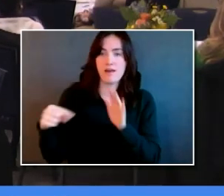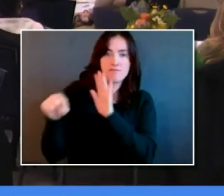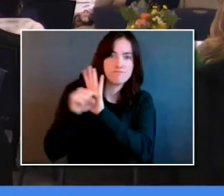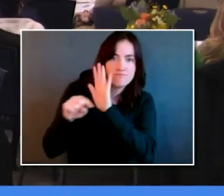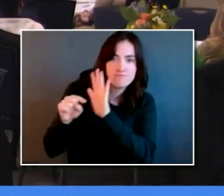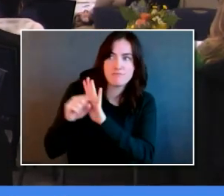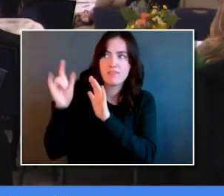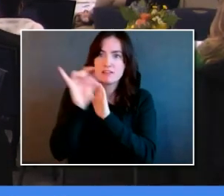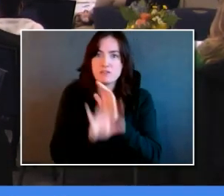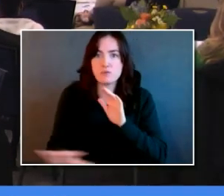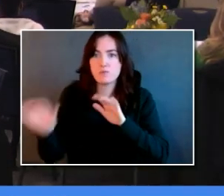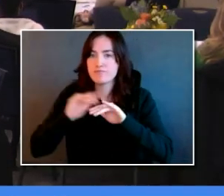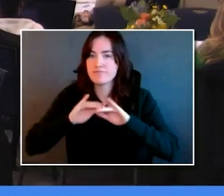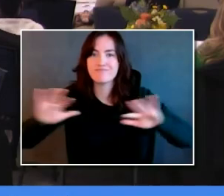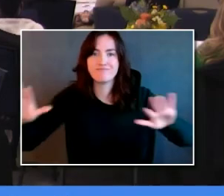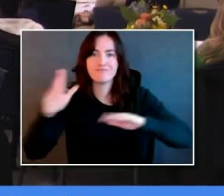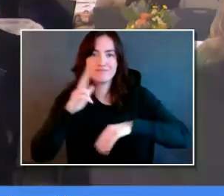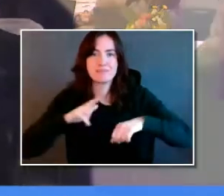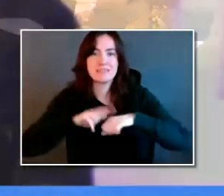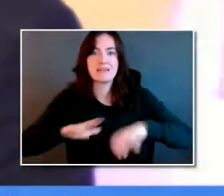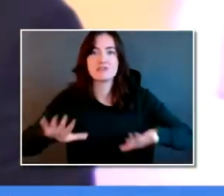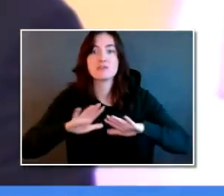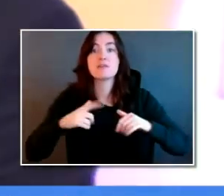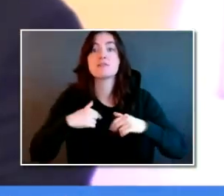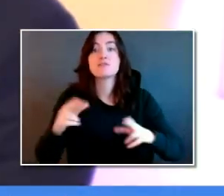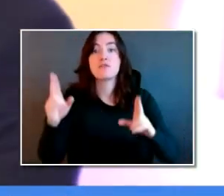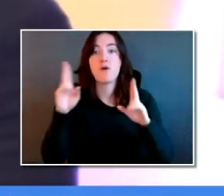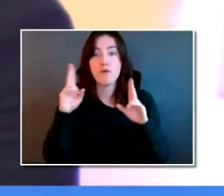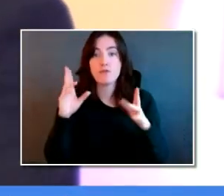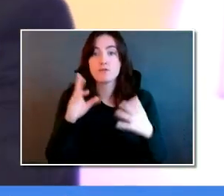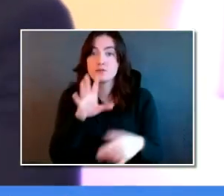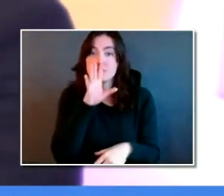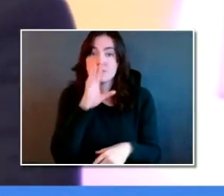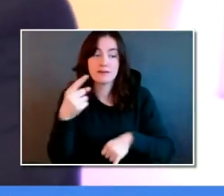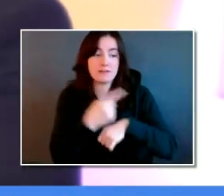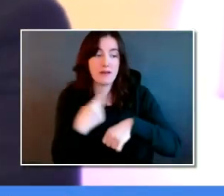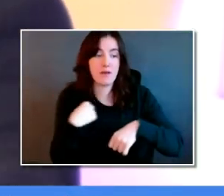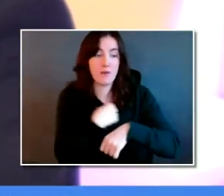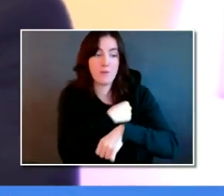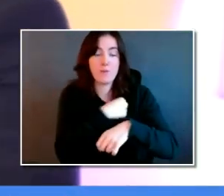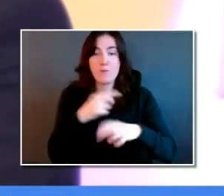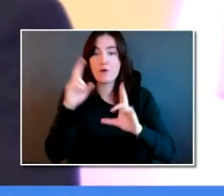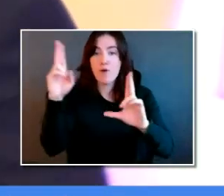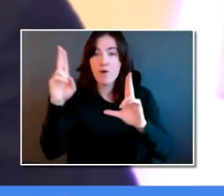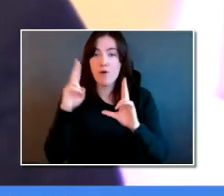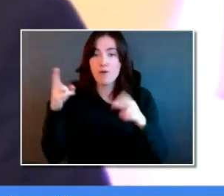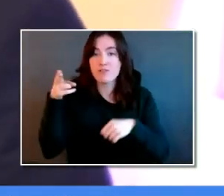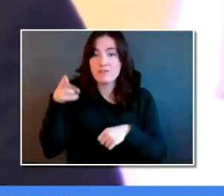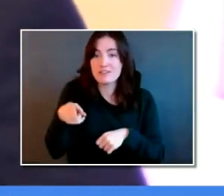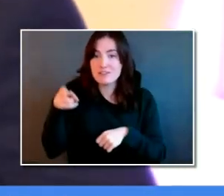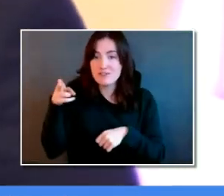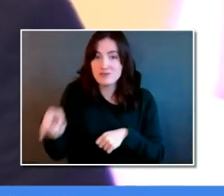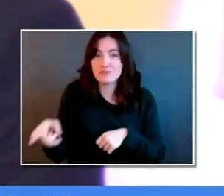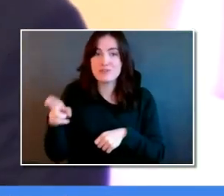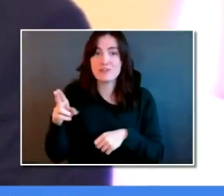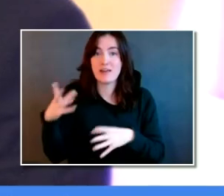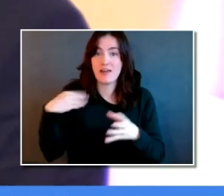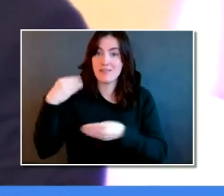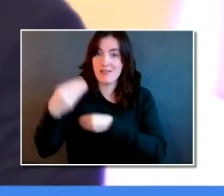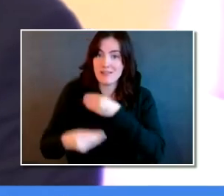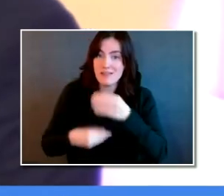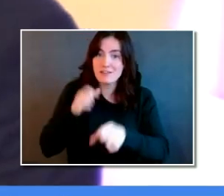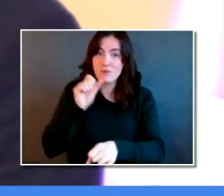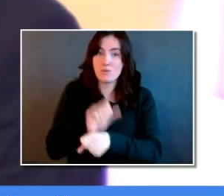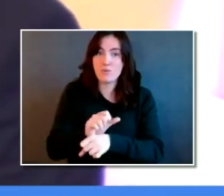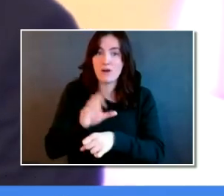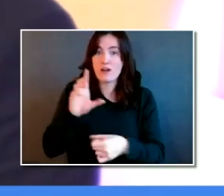Secondly, it is of course an honor to speak on a day where we honor the history, the legacy, and the work of Dr. King, and maybe